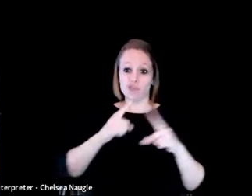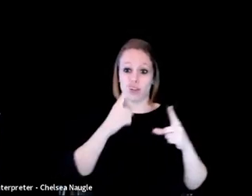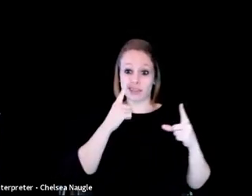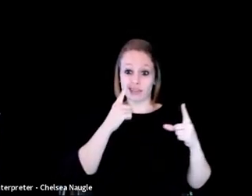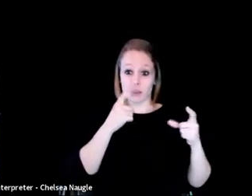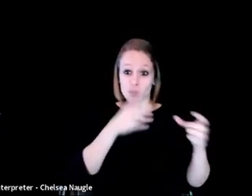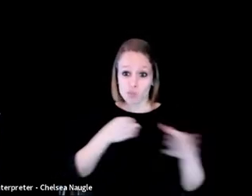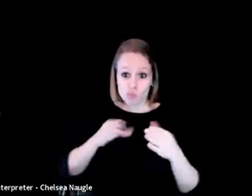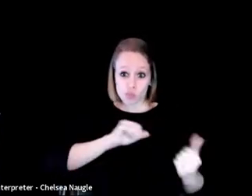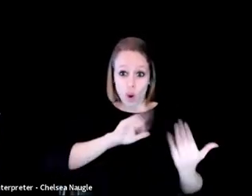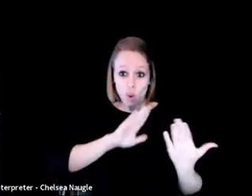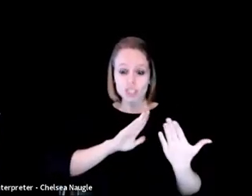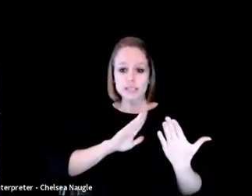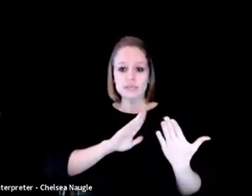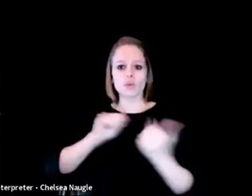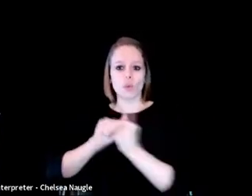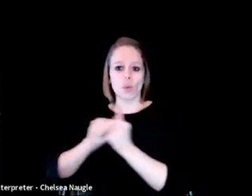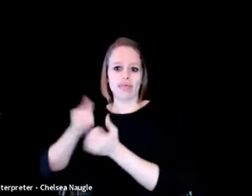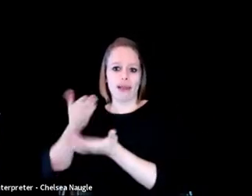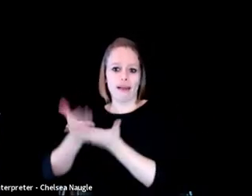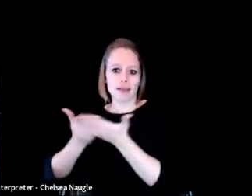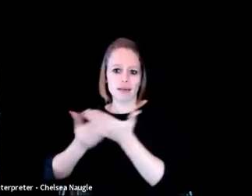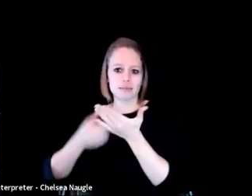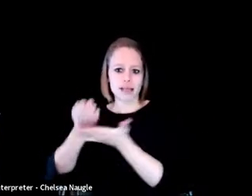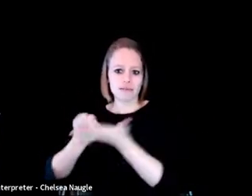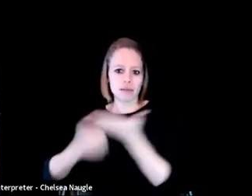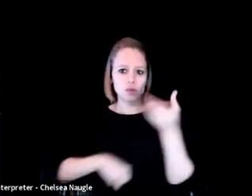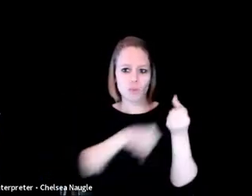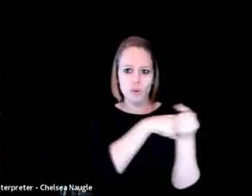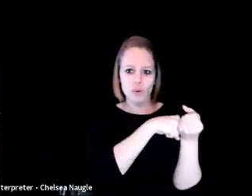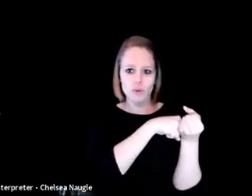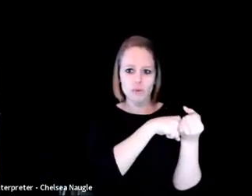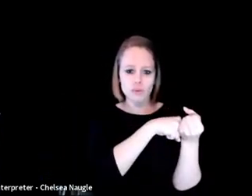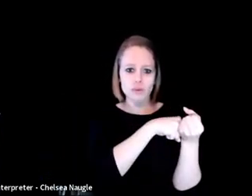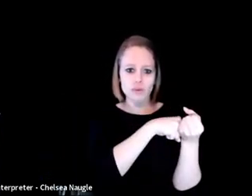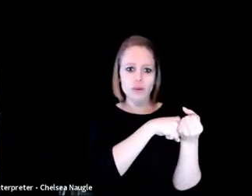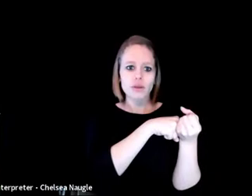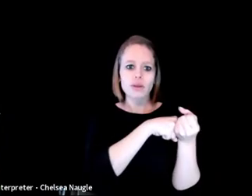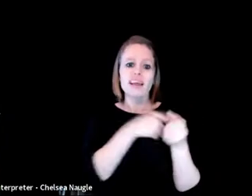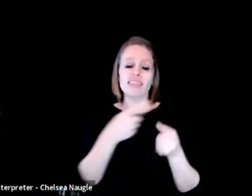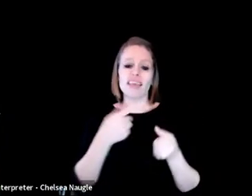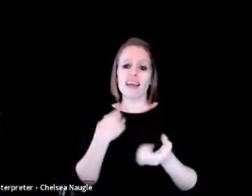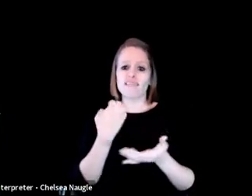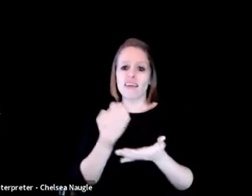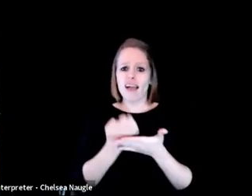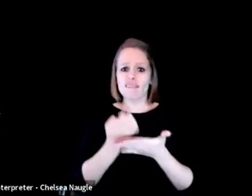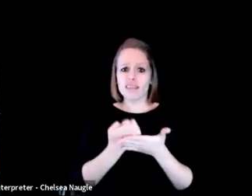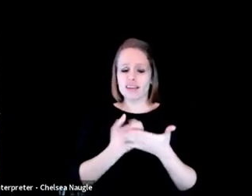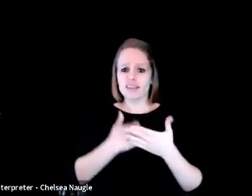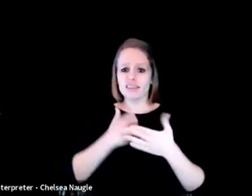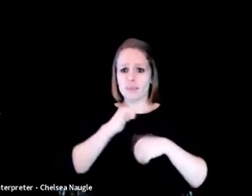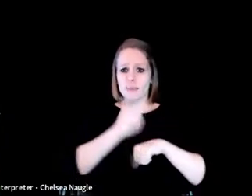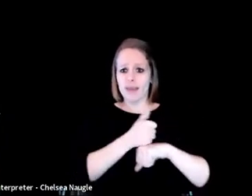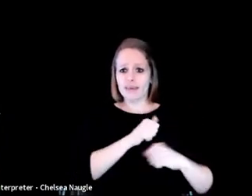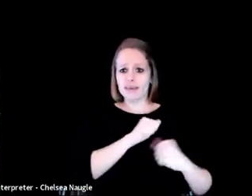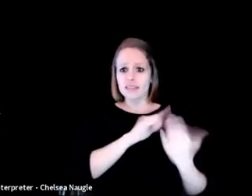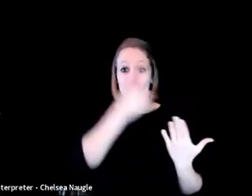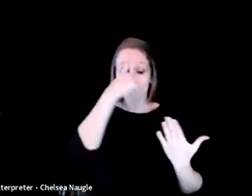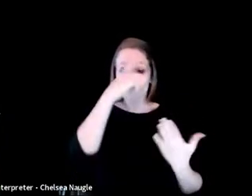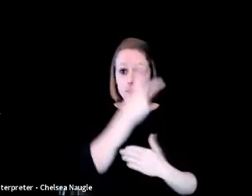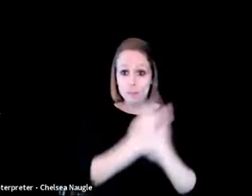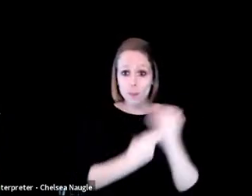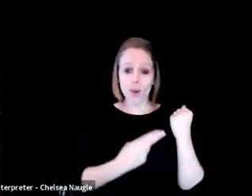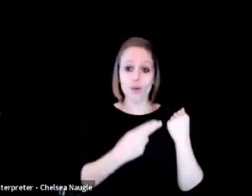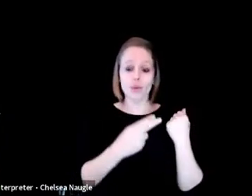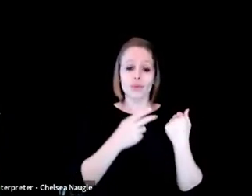for that particular group of learners, okay? So, and there's evidence based for autism as well as deaf blindness. It's a little more documented.